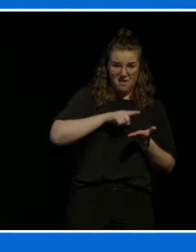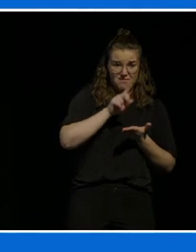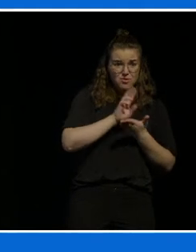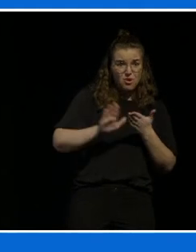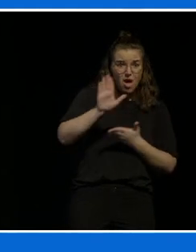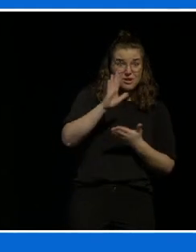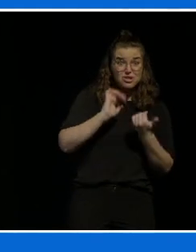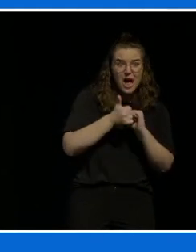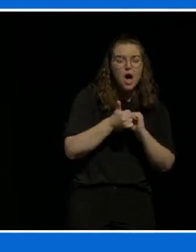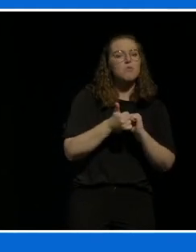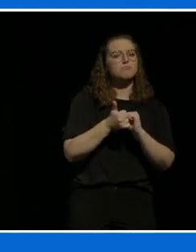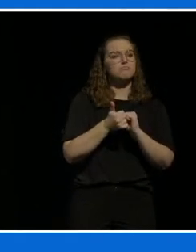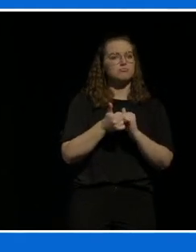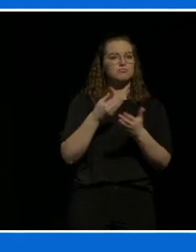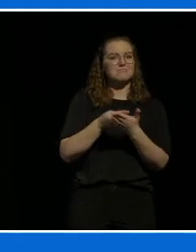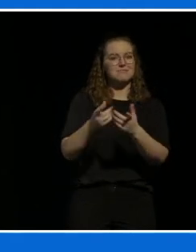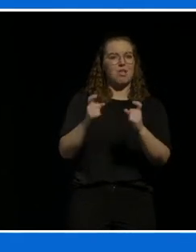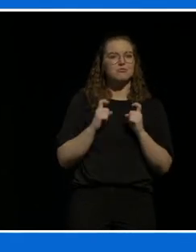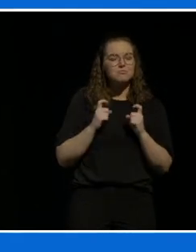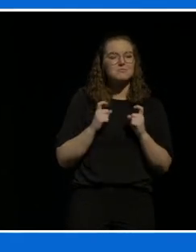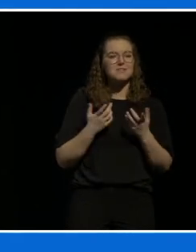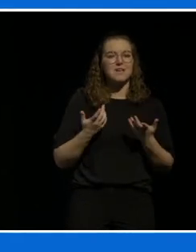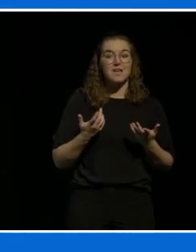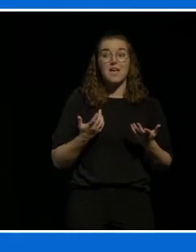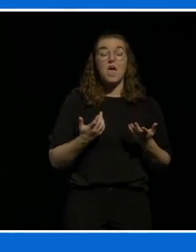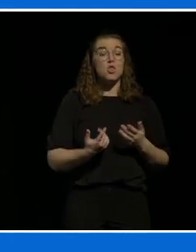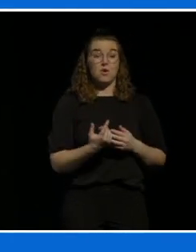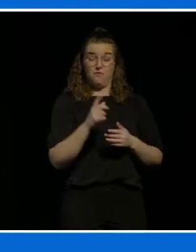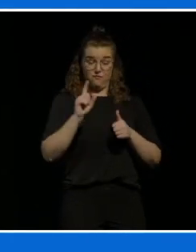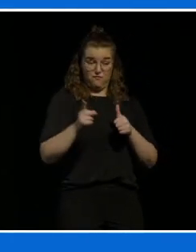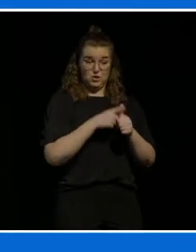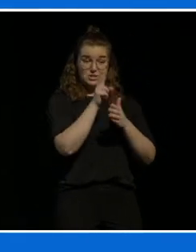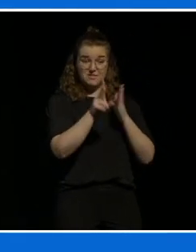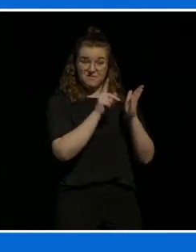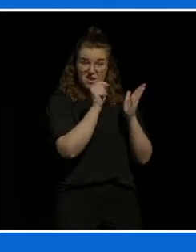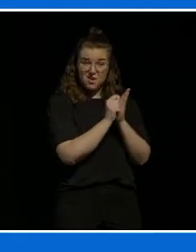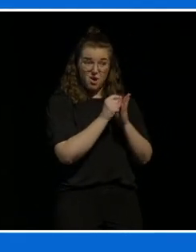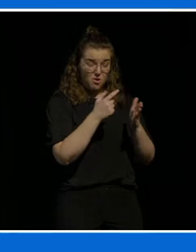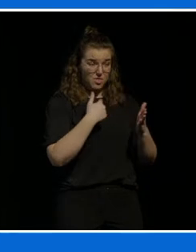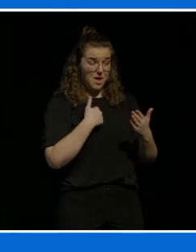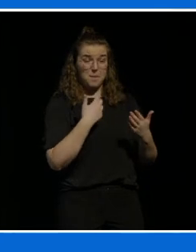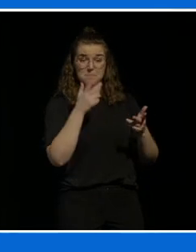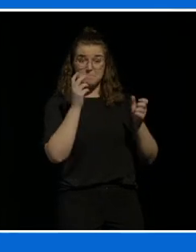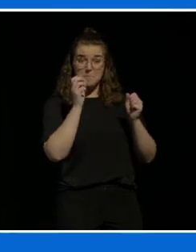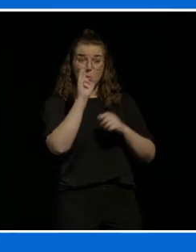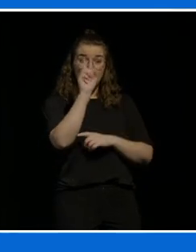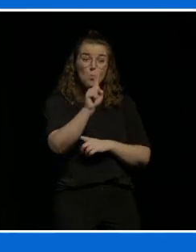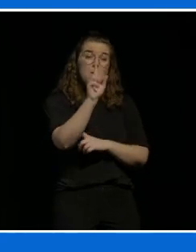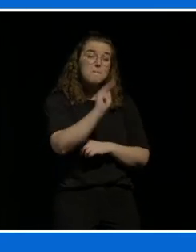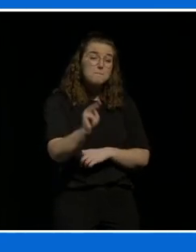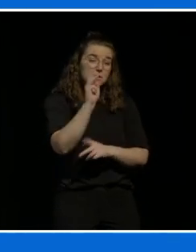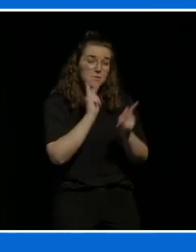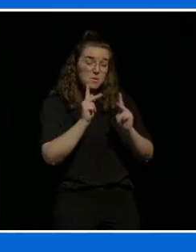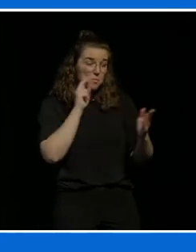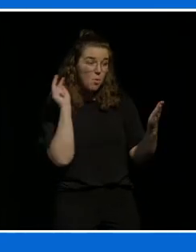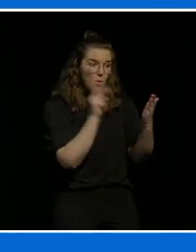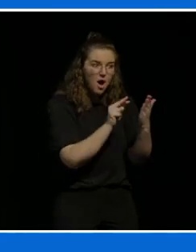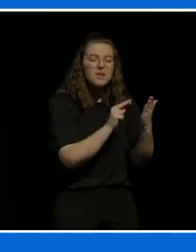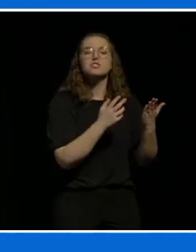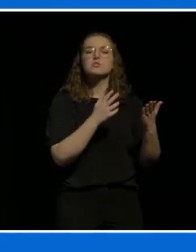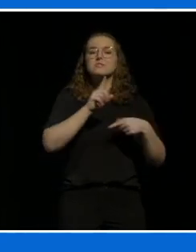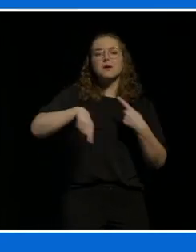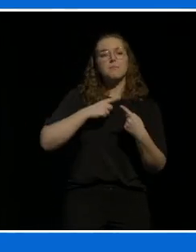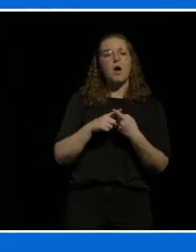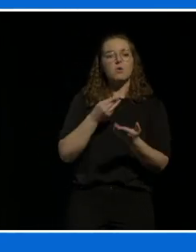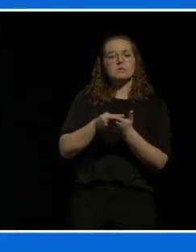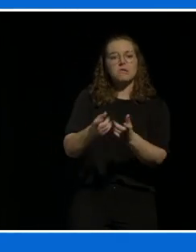that I got in. I think the first video that got a million views for me was a video that just talked about 5 scholarships that I got in and applied to in high school and like the benefits that you can get from